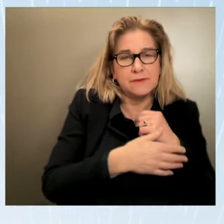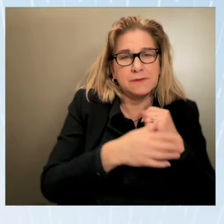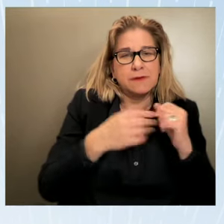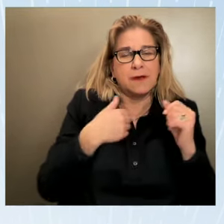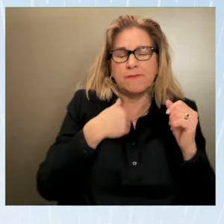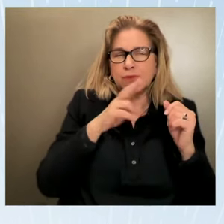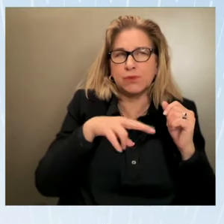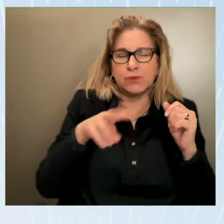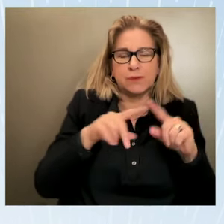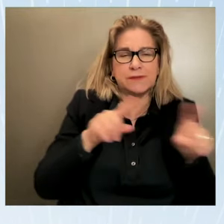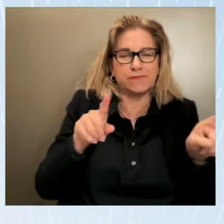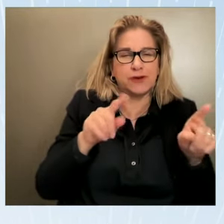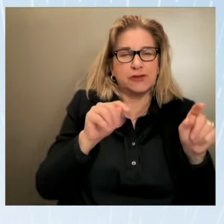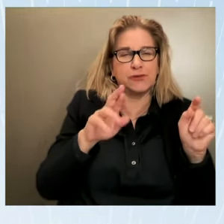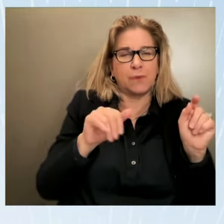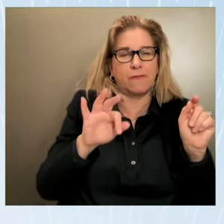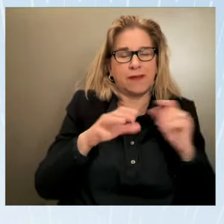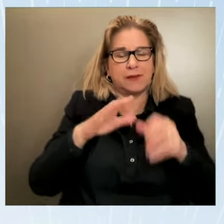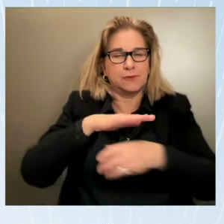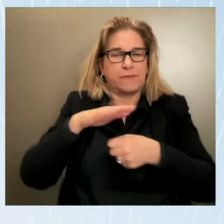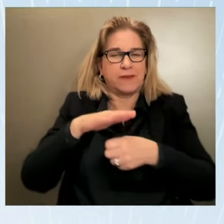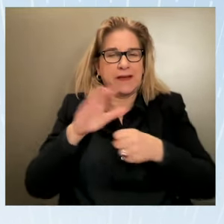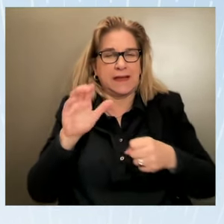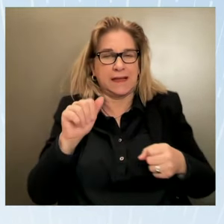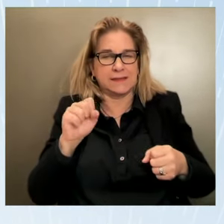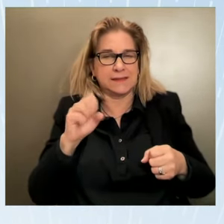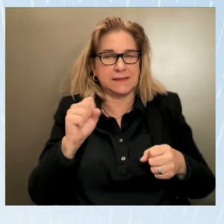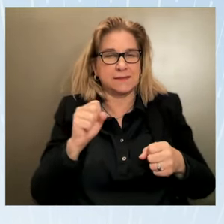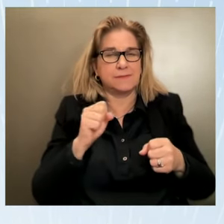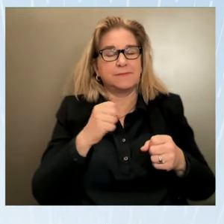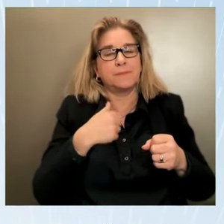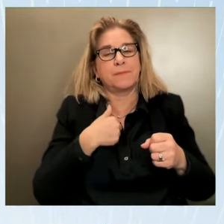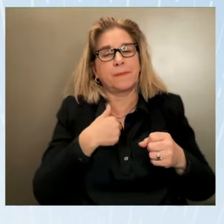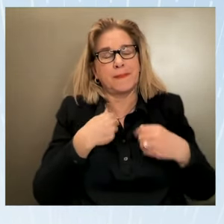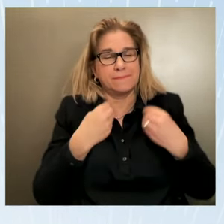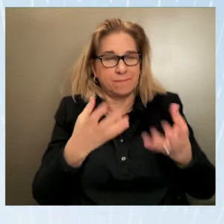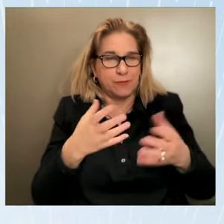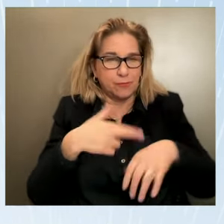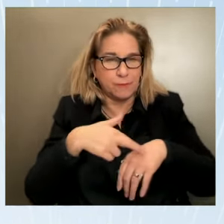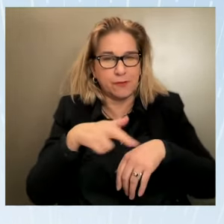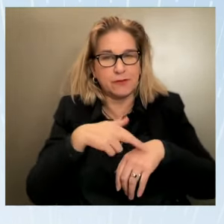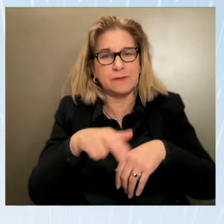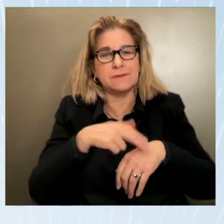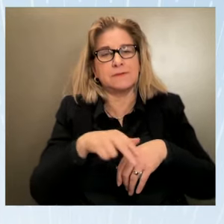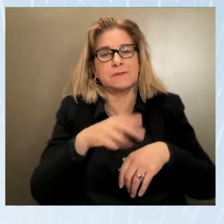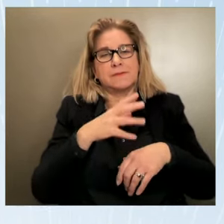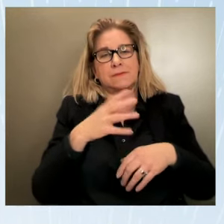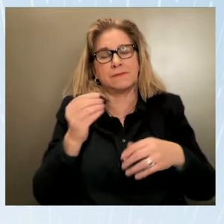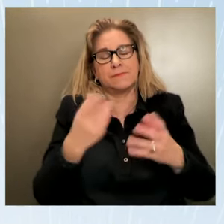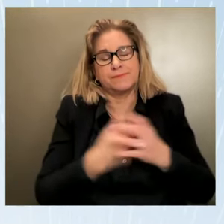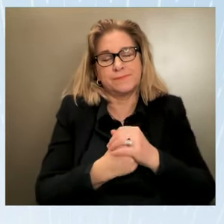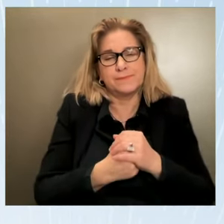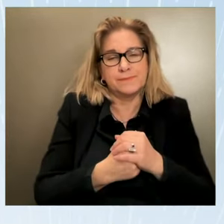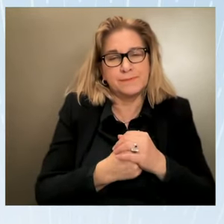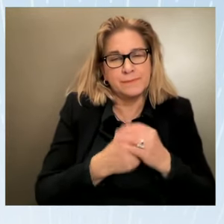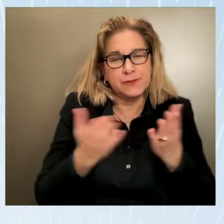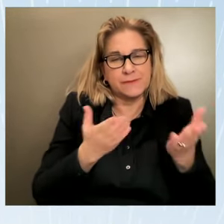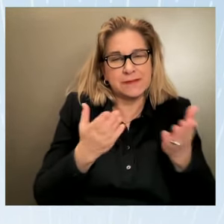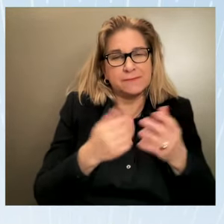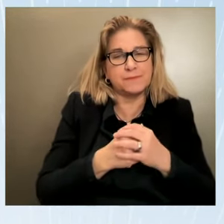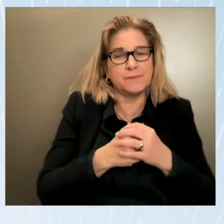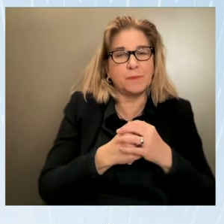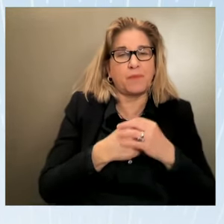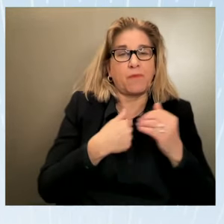receiving feedback on UNT visa referrals. We look forward to continuing to work with all of our interagency partners and other allies in the United